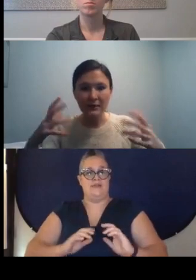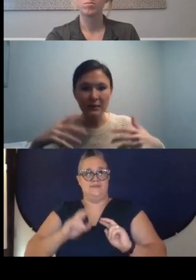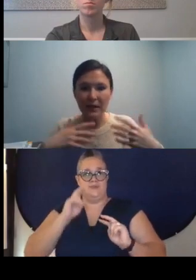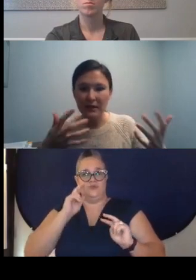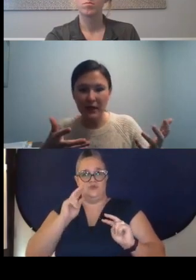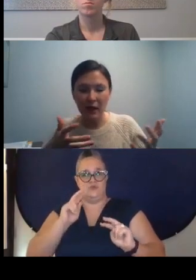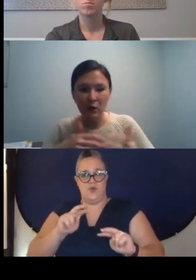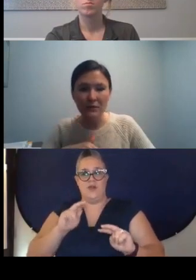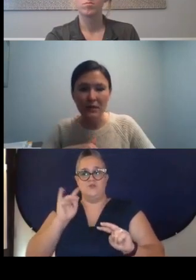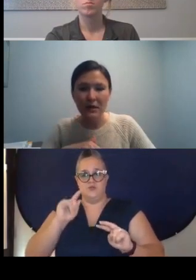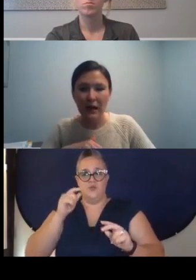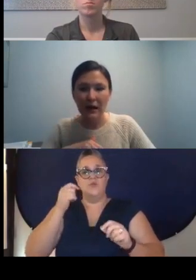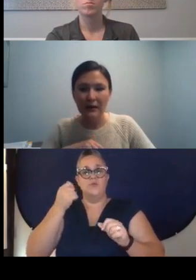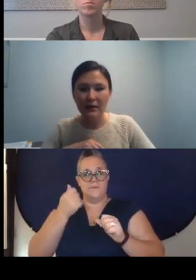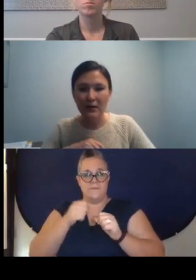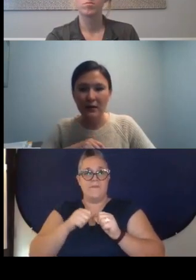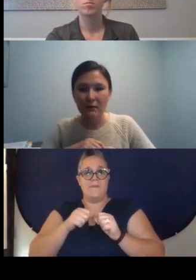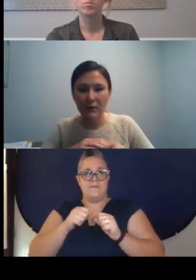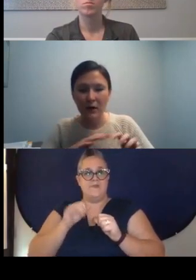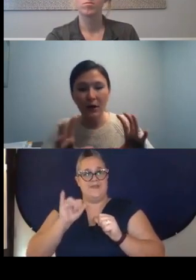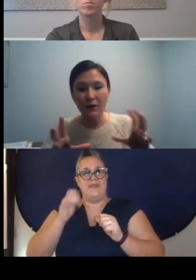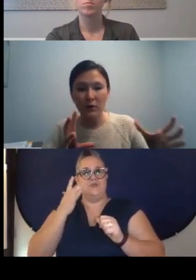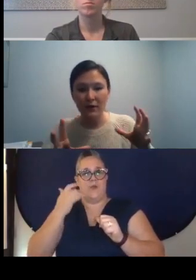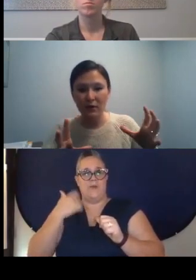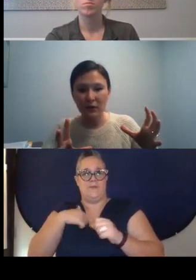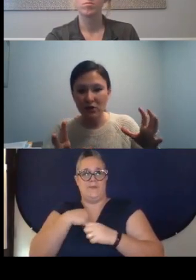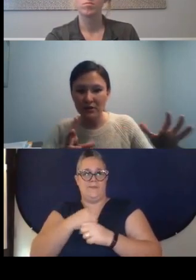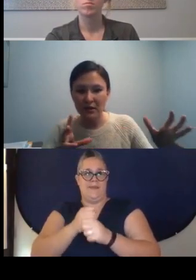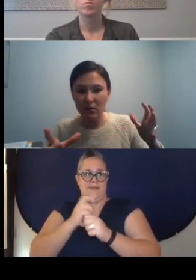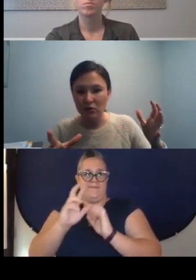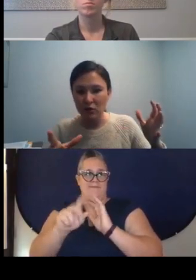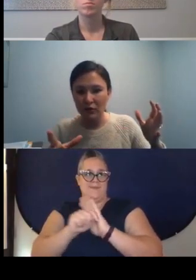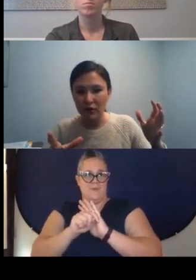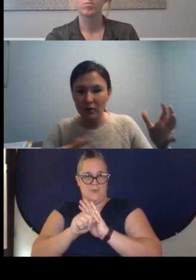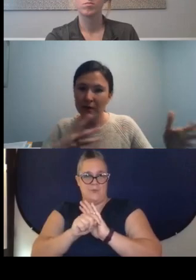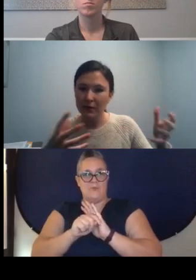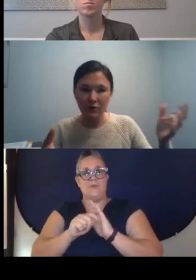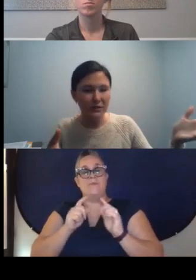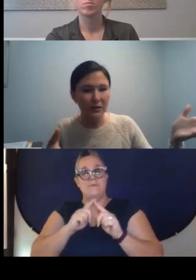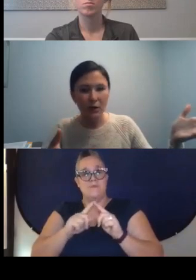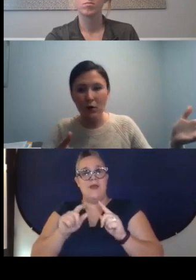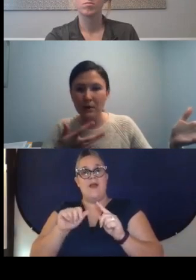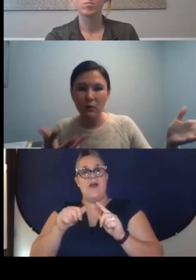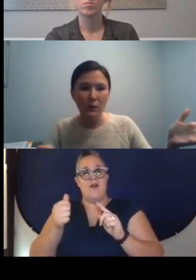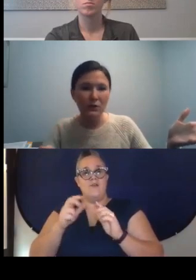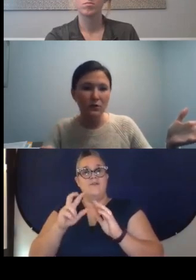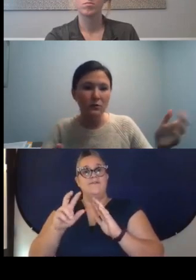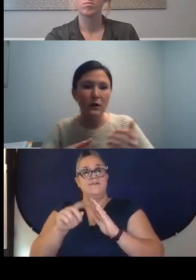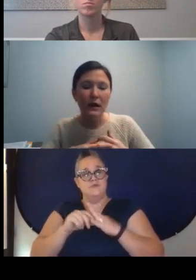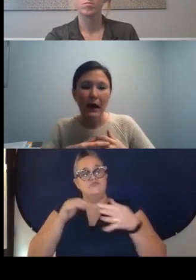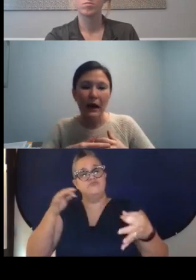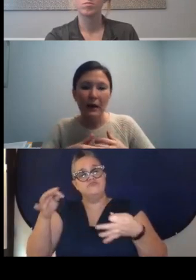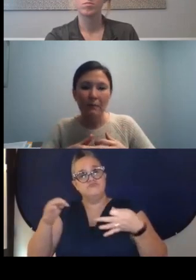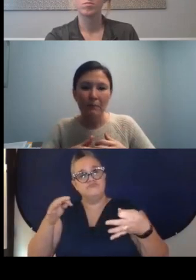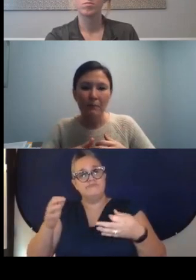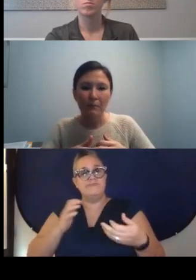through that lens, but I think it helps. Here's another one of our locations that goes over better understanding our equipment, what we